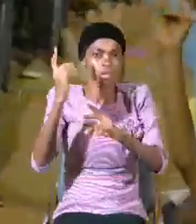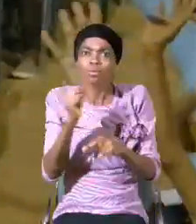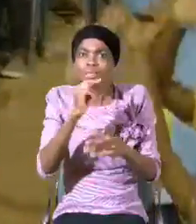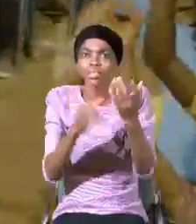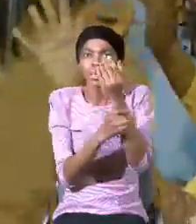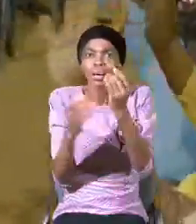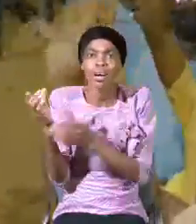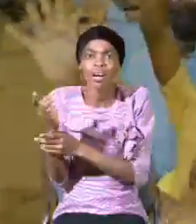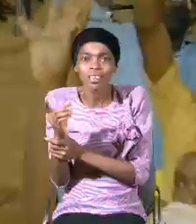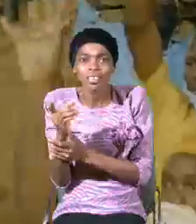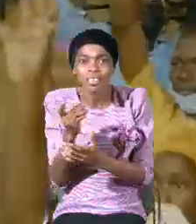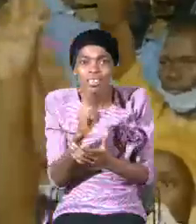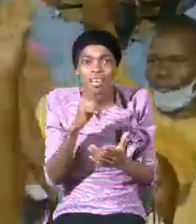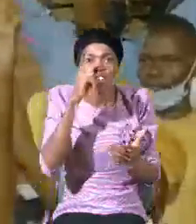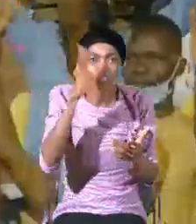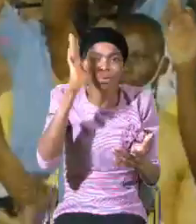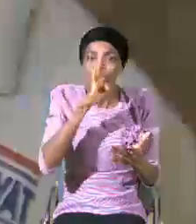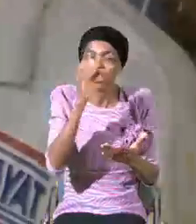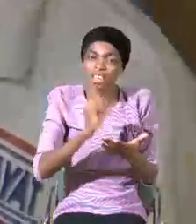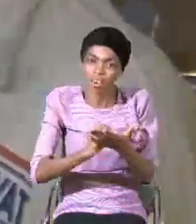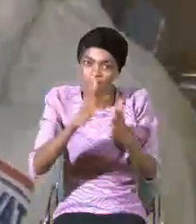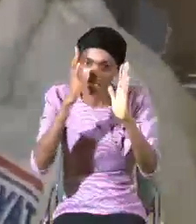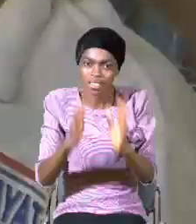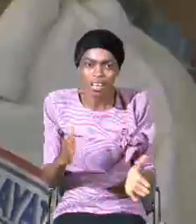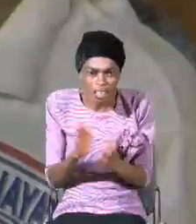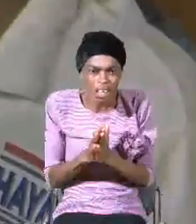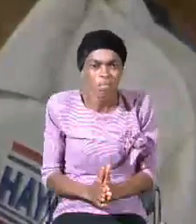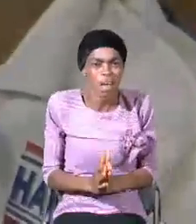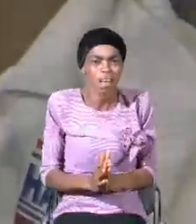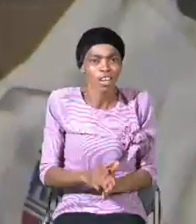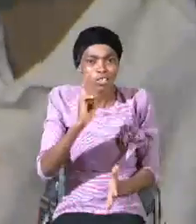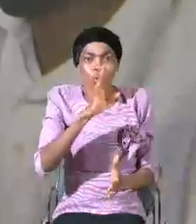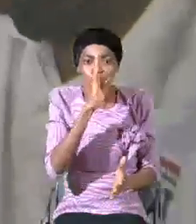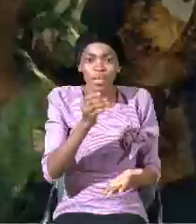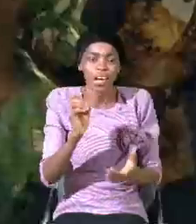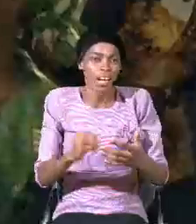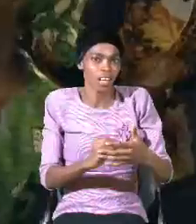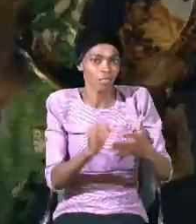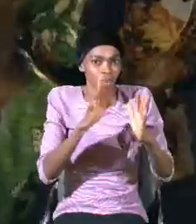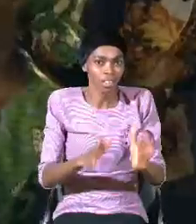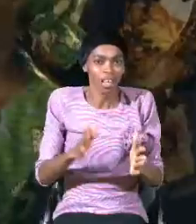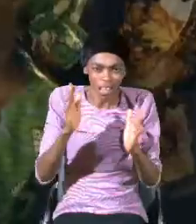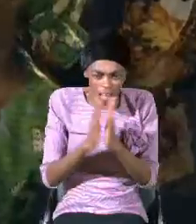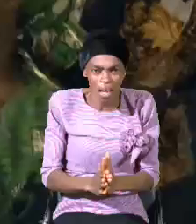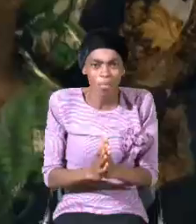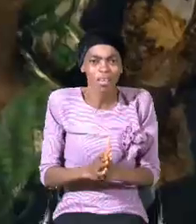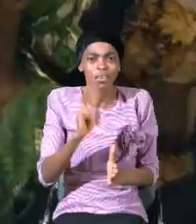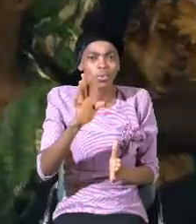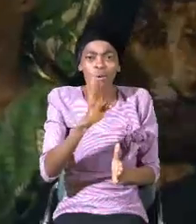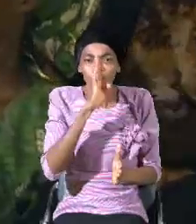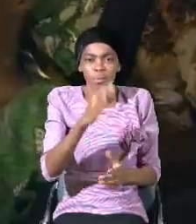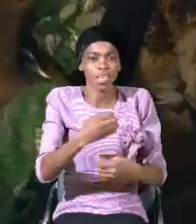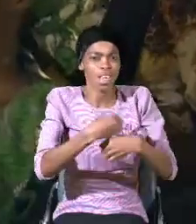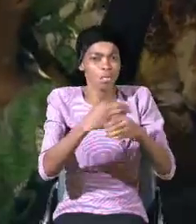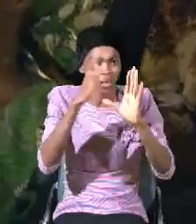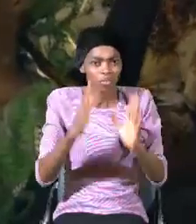again? You'll be a writer. Amen. You'll be an author. Amen. You'll be a manufacturer.